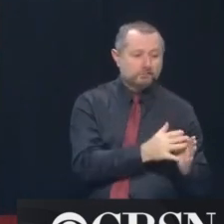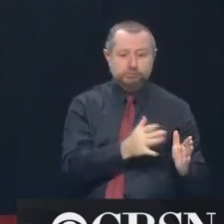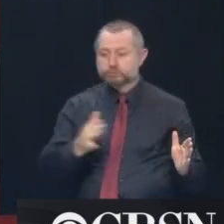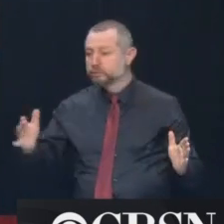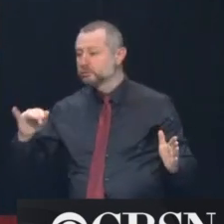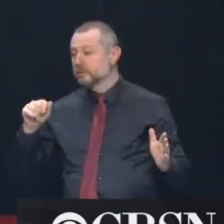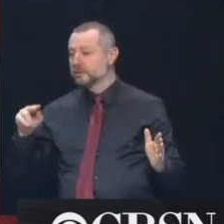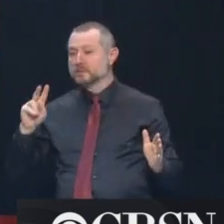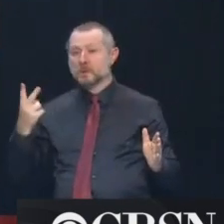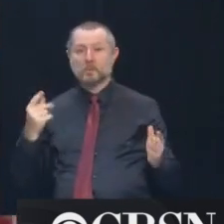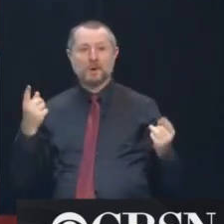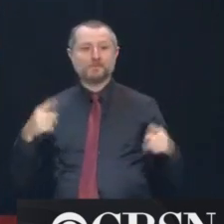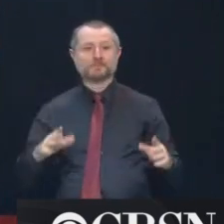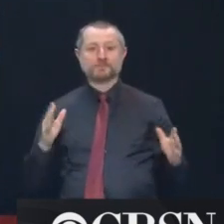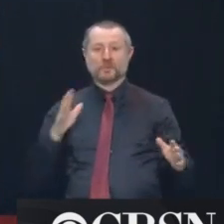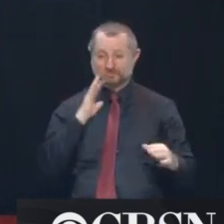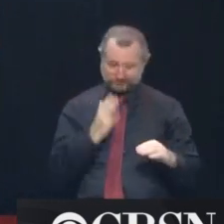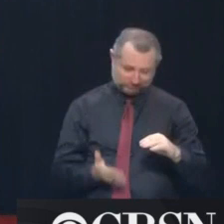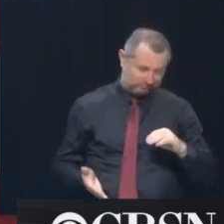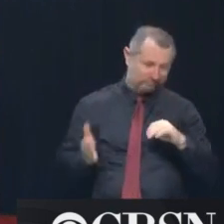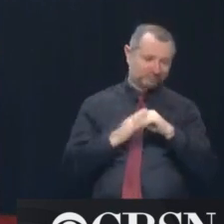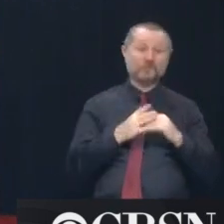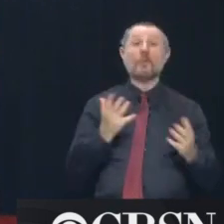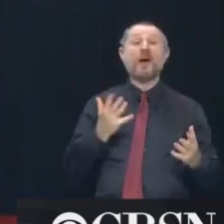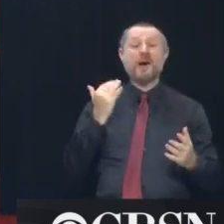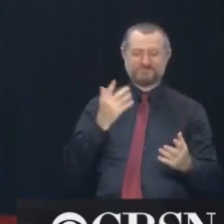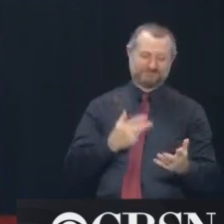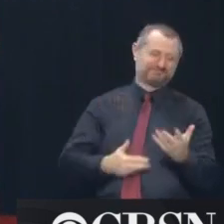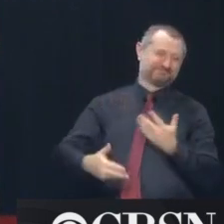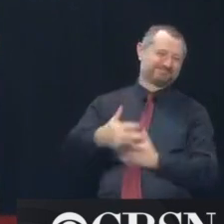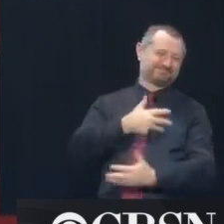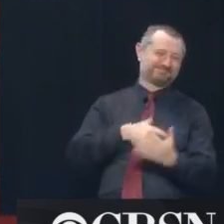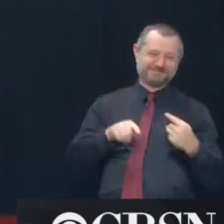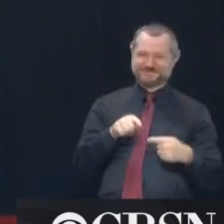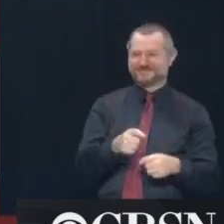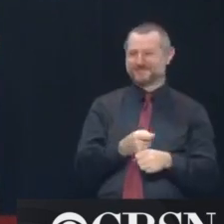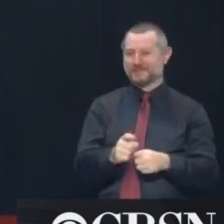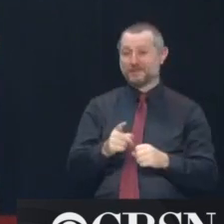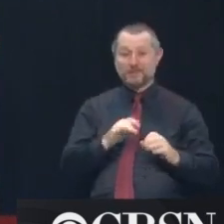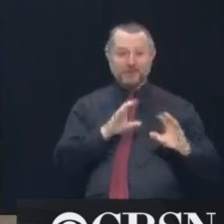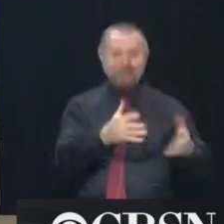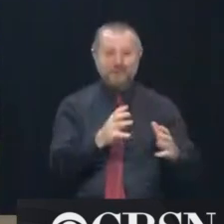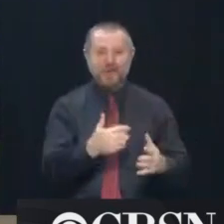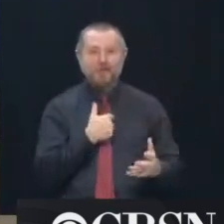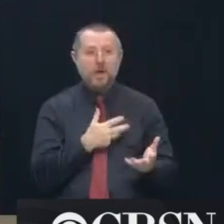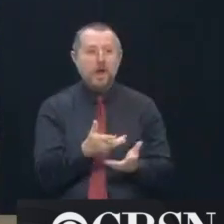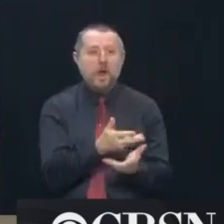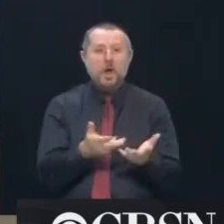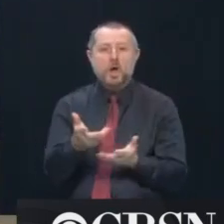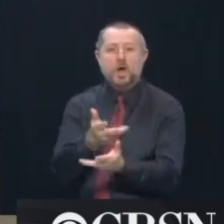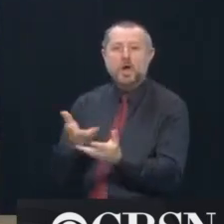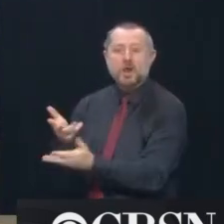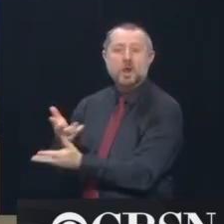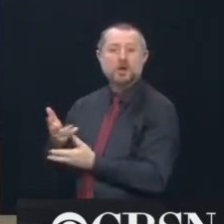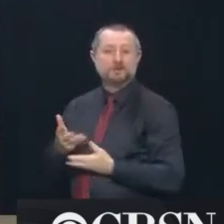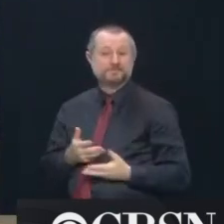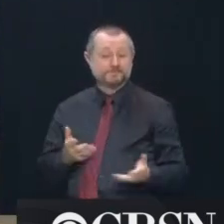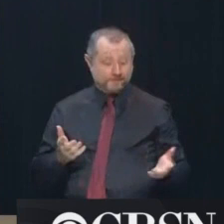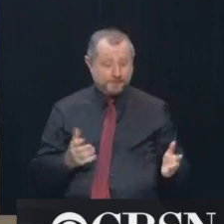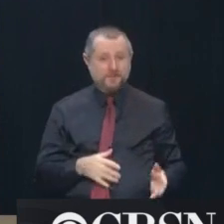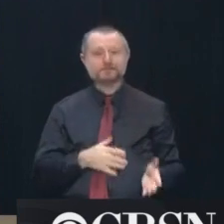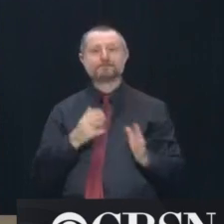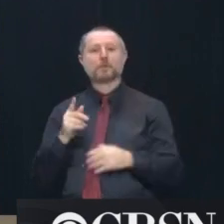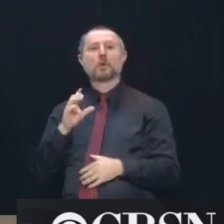people increase socialization, as you see people from different households get together, and you see travel increasing. So just to be clear, this is